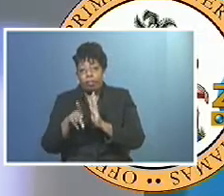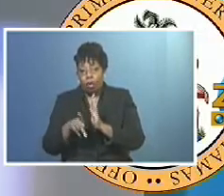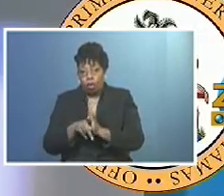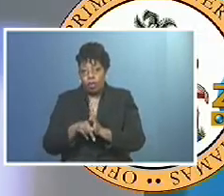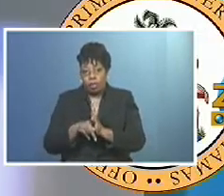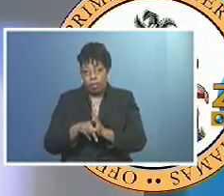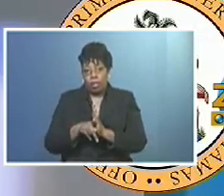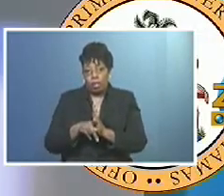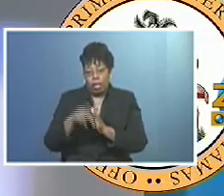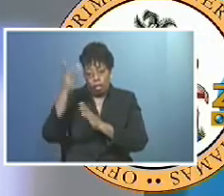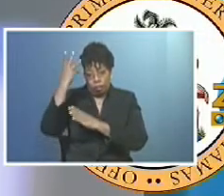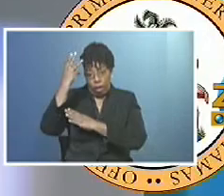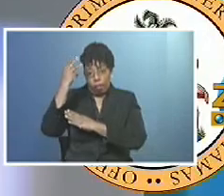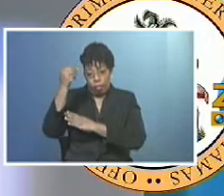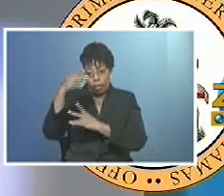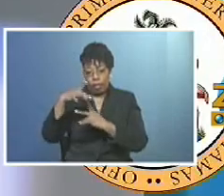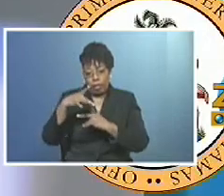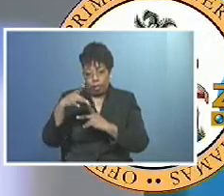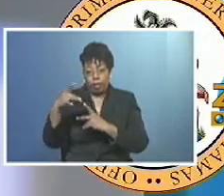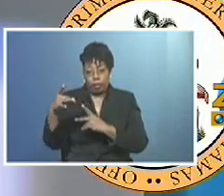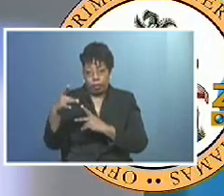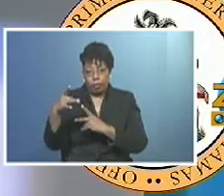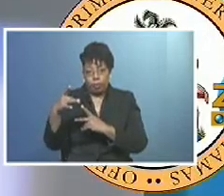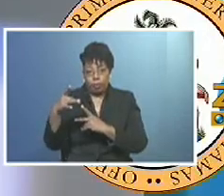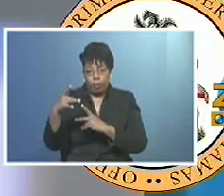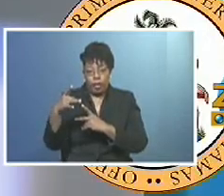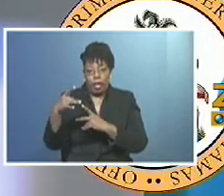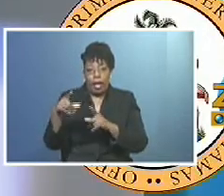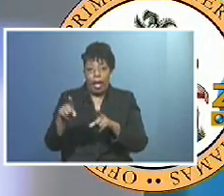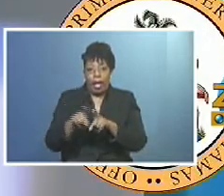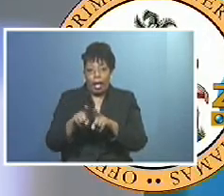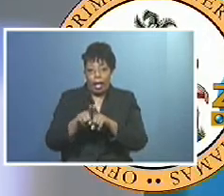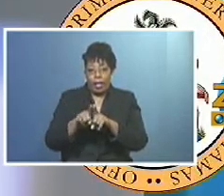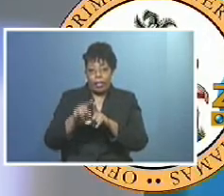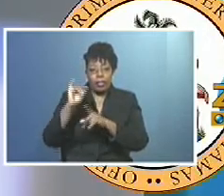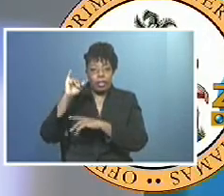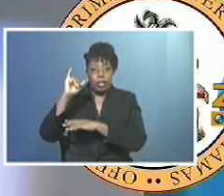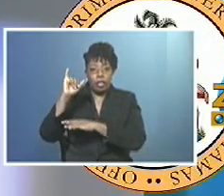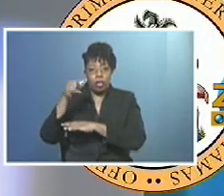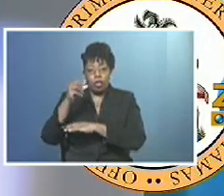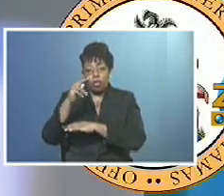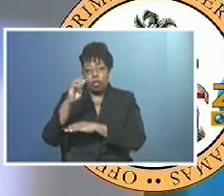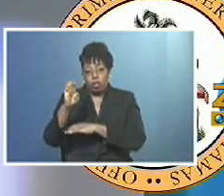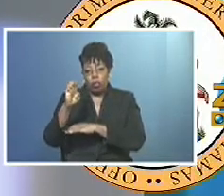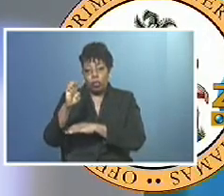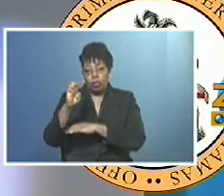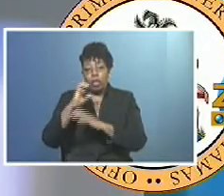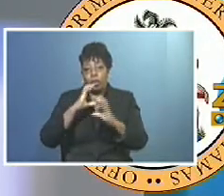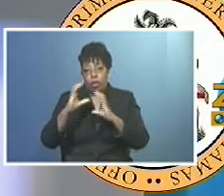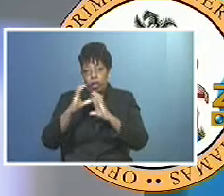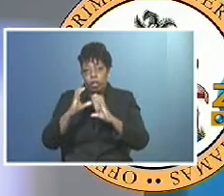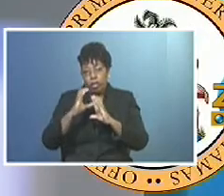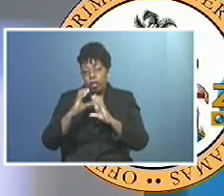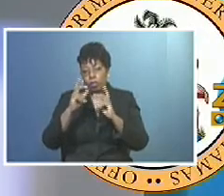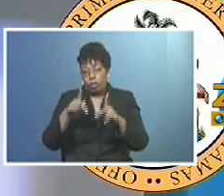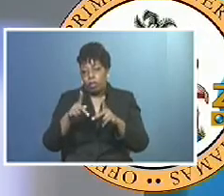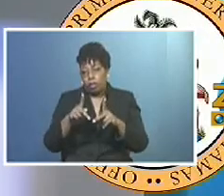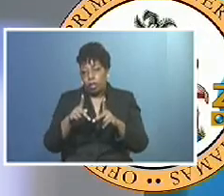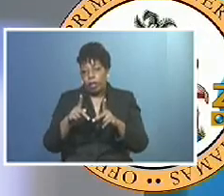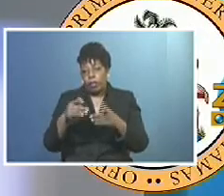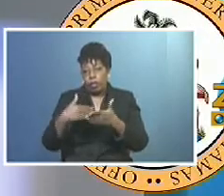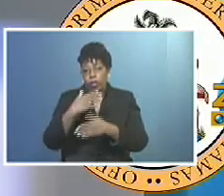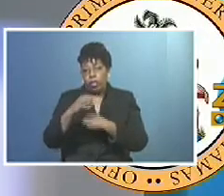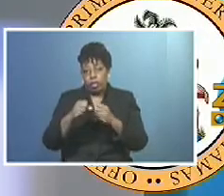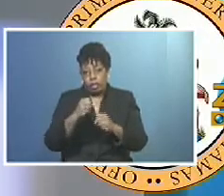be selected as the Jones Communications Person of the Year. Expect to hear from him early in the new year with another address on the